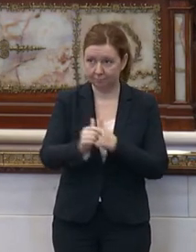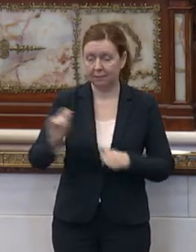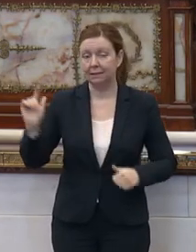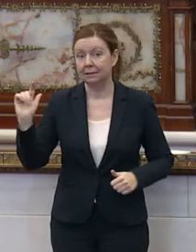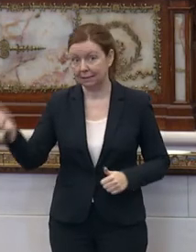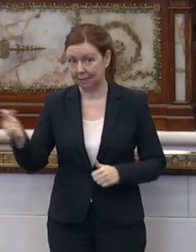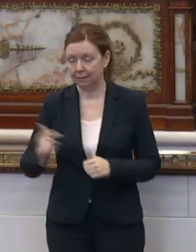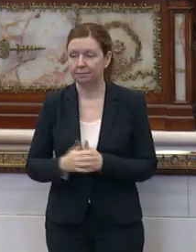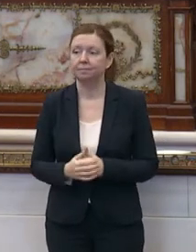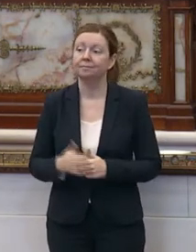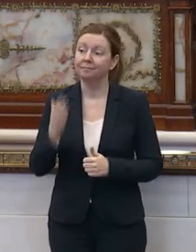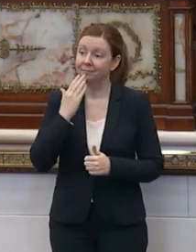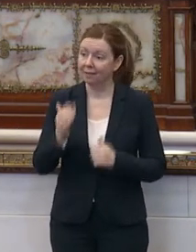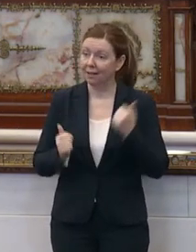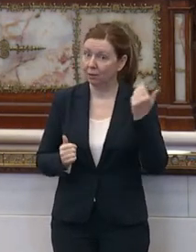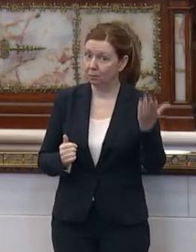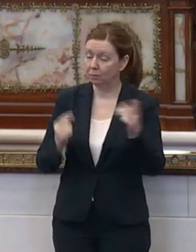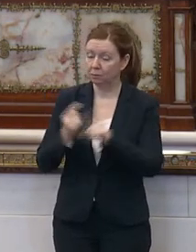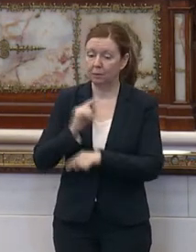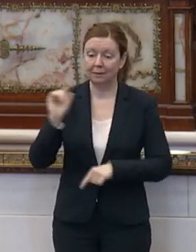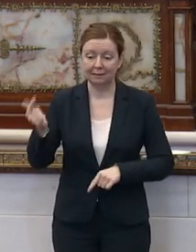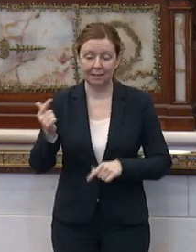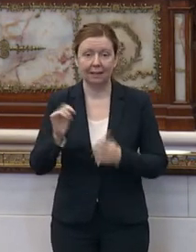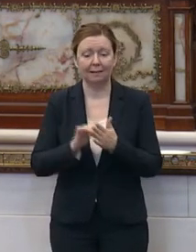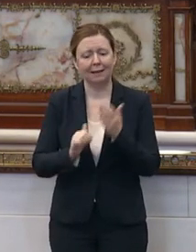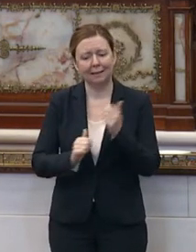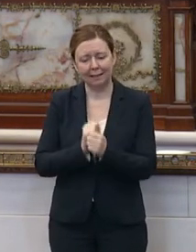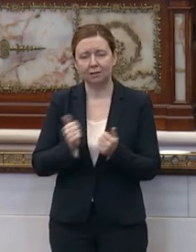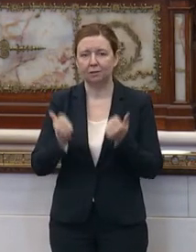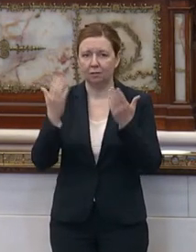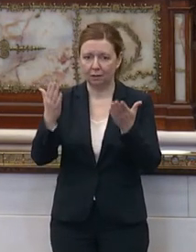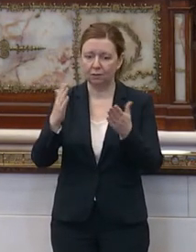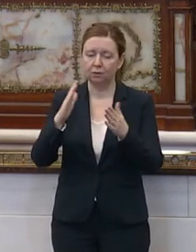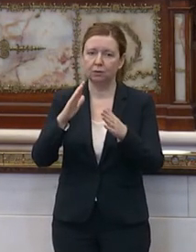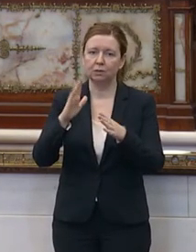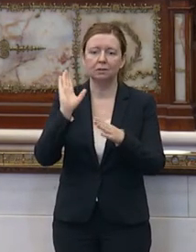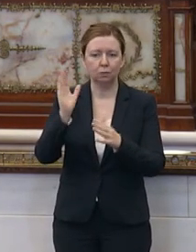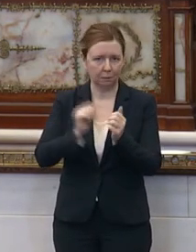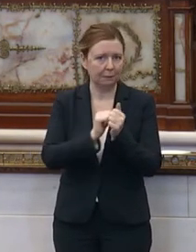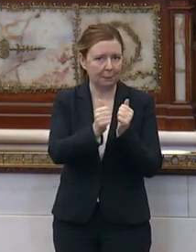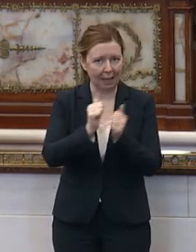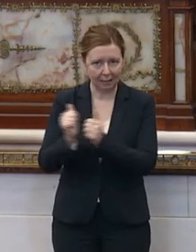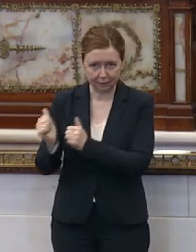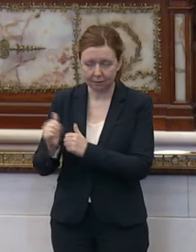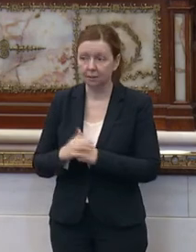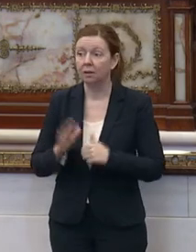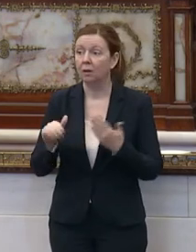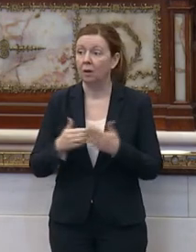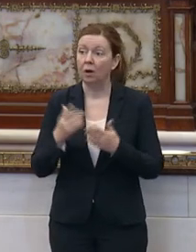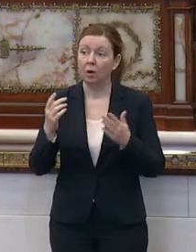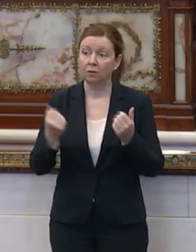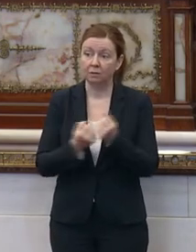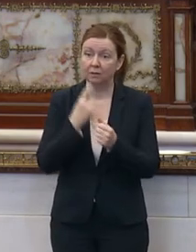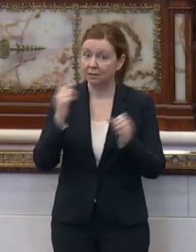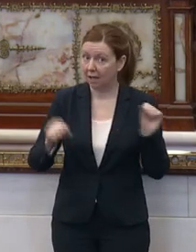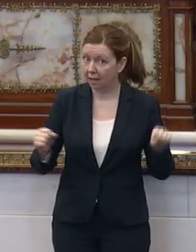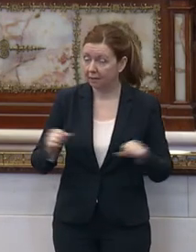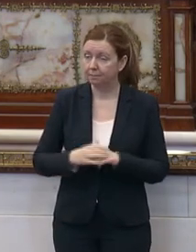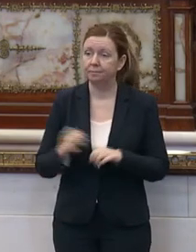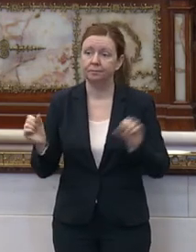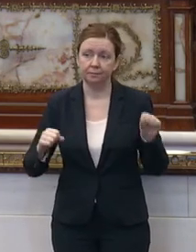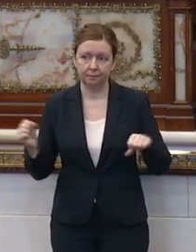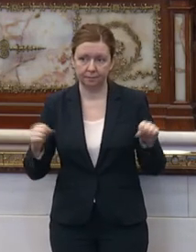Second. Thank you. It's been moved and properly seconded that each of the resolutions on the resolution consent agenda be adopted. All in favor indicate by saying